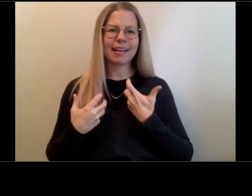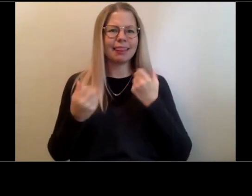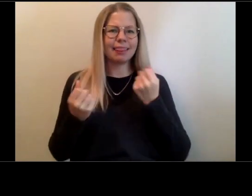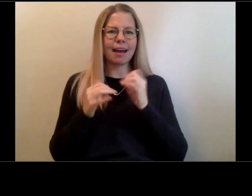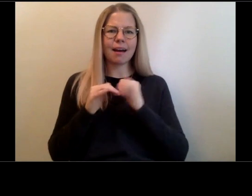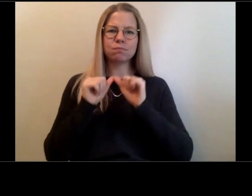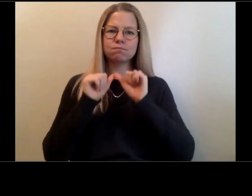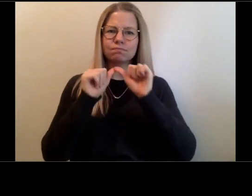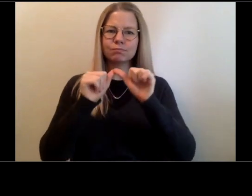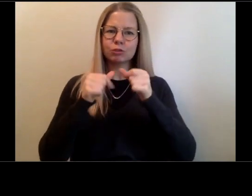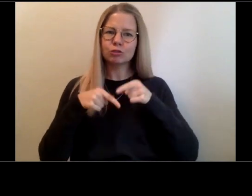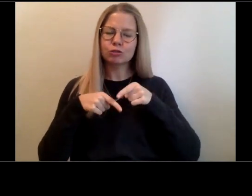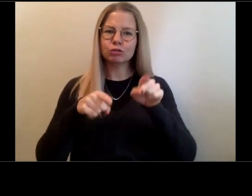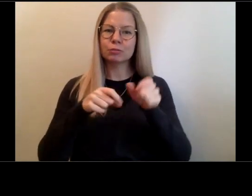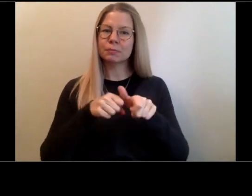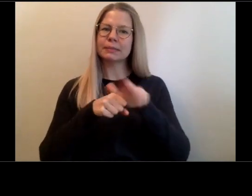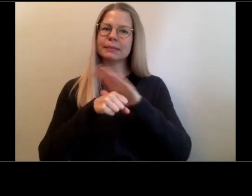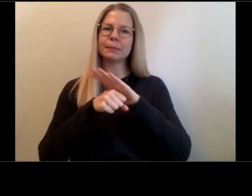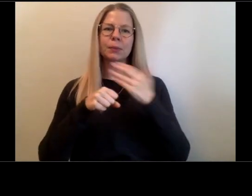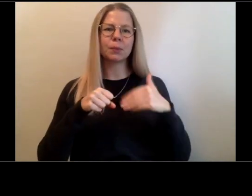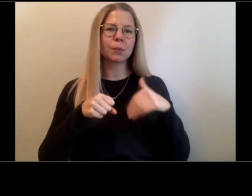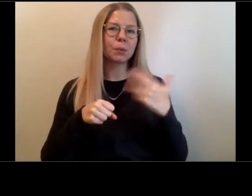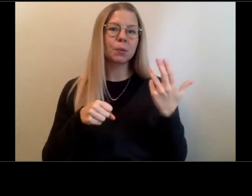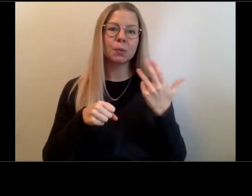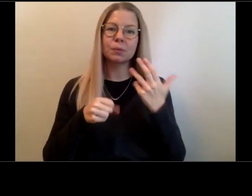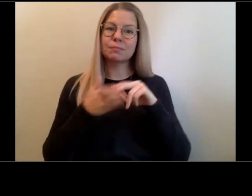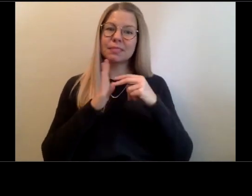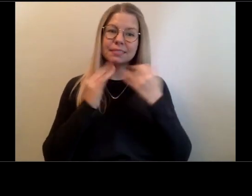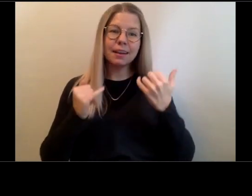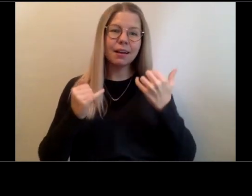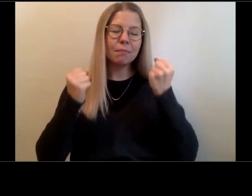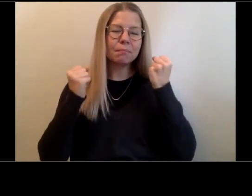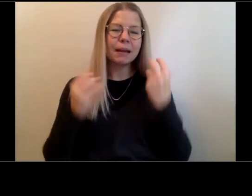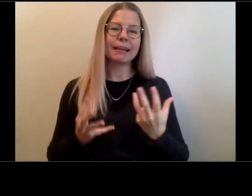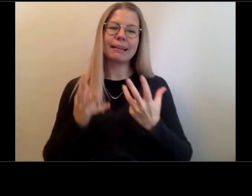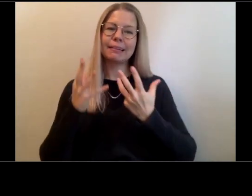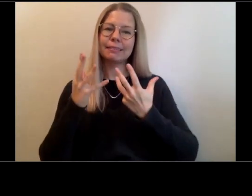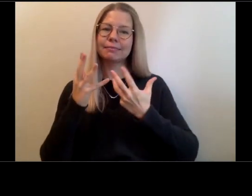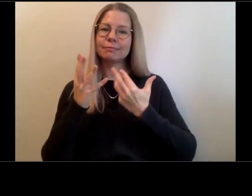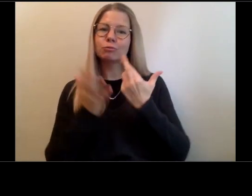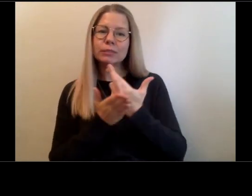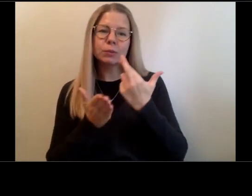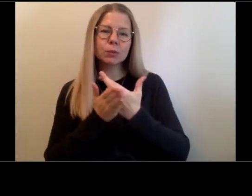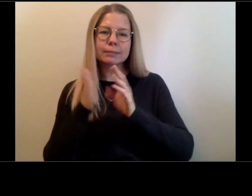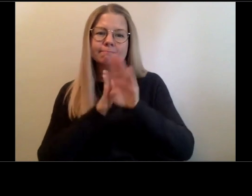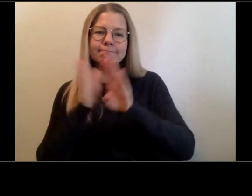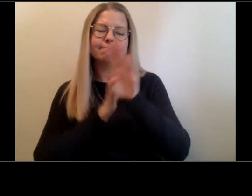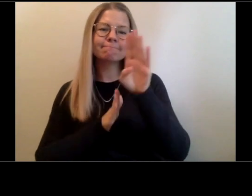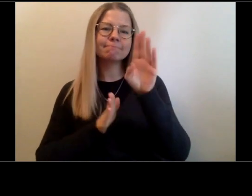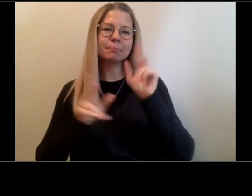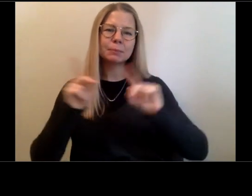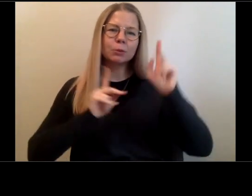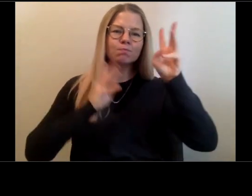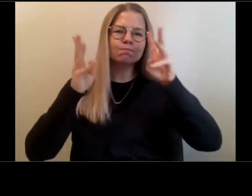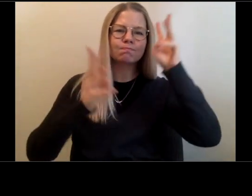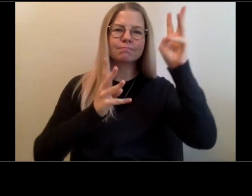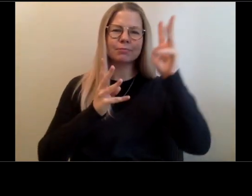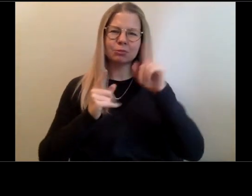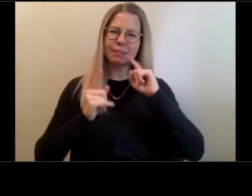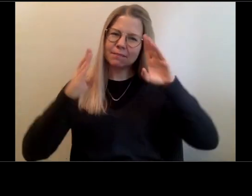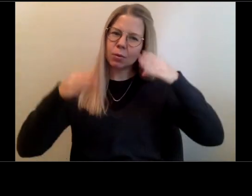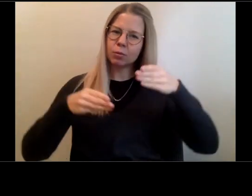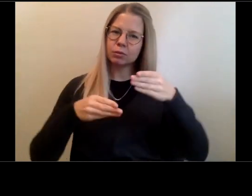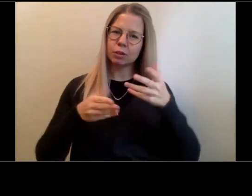I can't say that I've ever seen so many resources or so much concentration on it. And